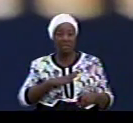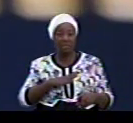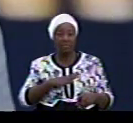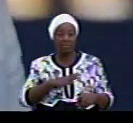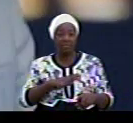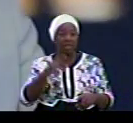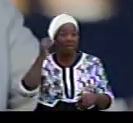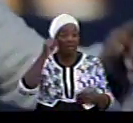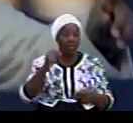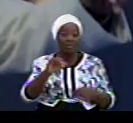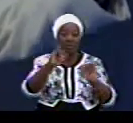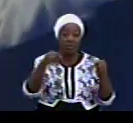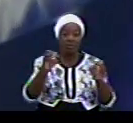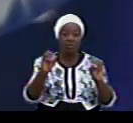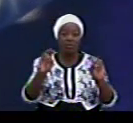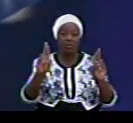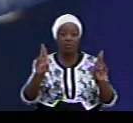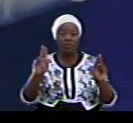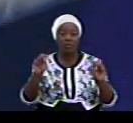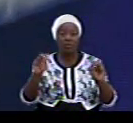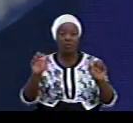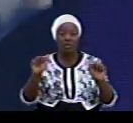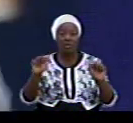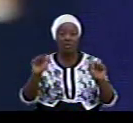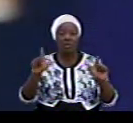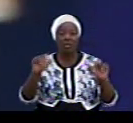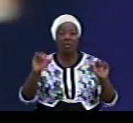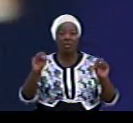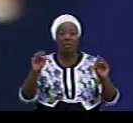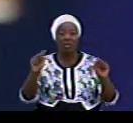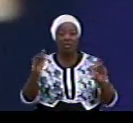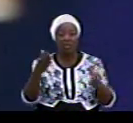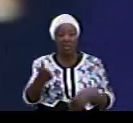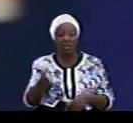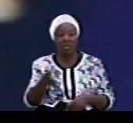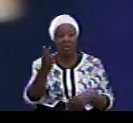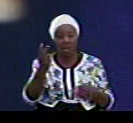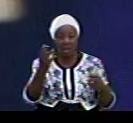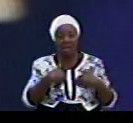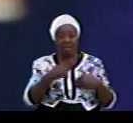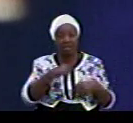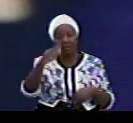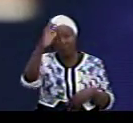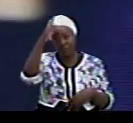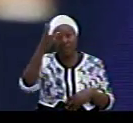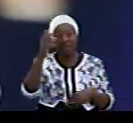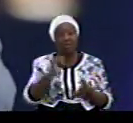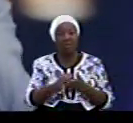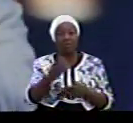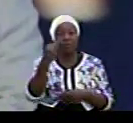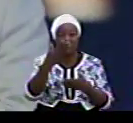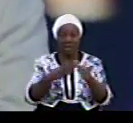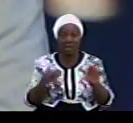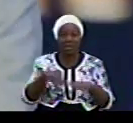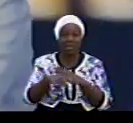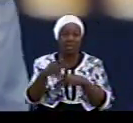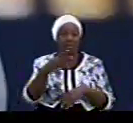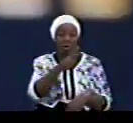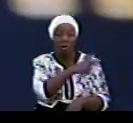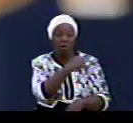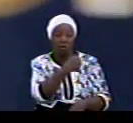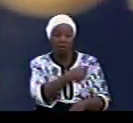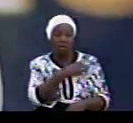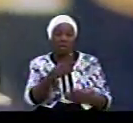father that was dying in the hospital. And she said, because